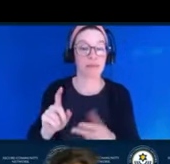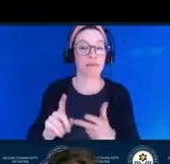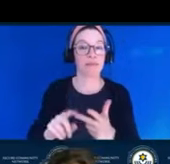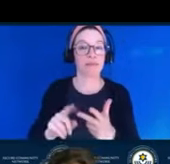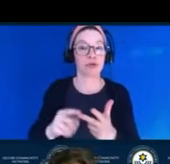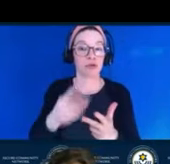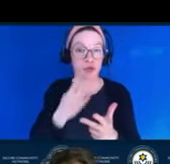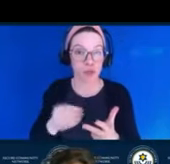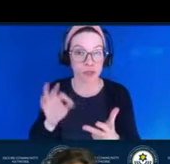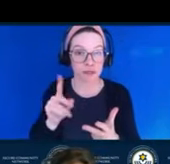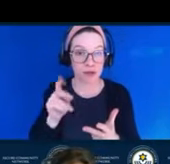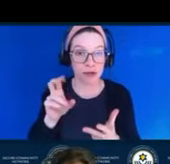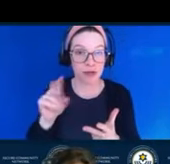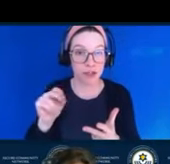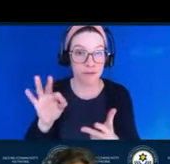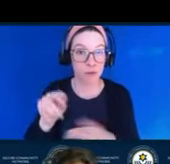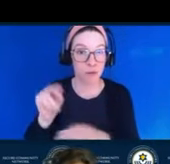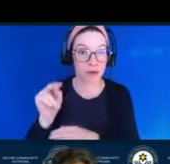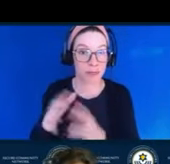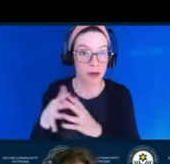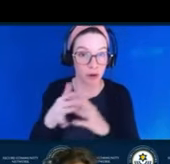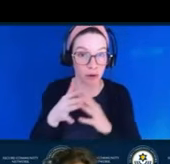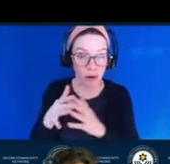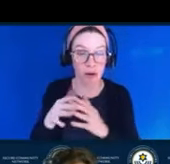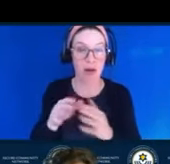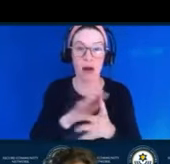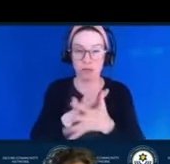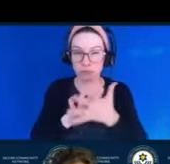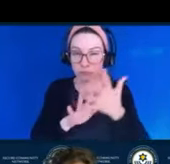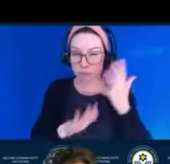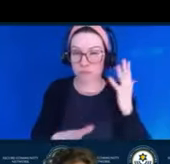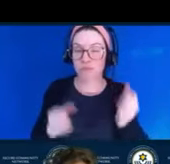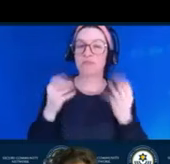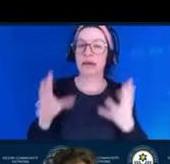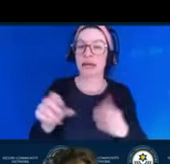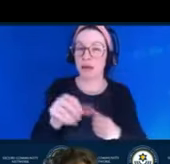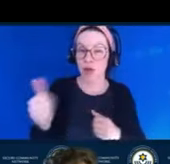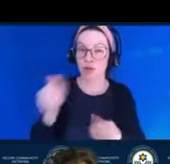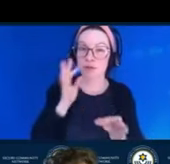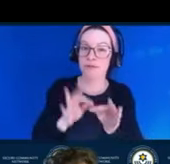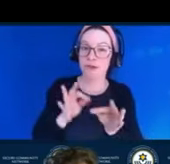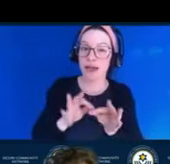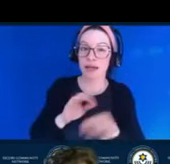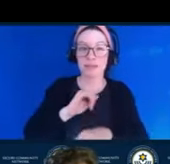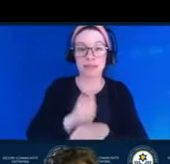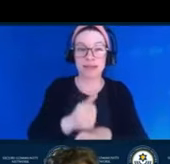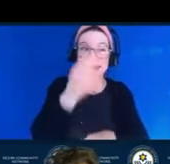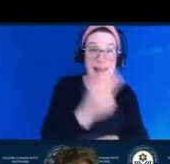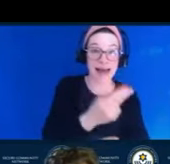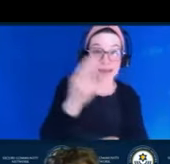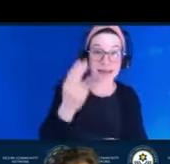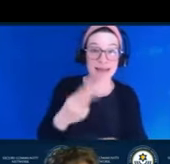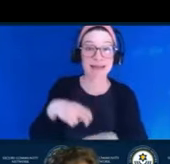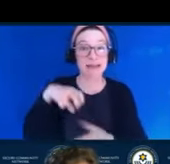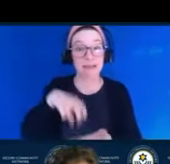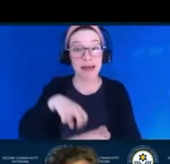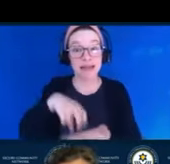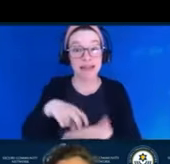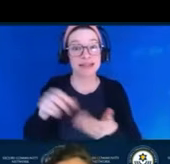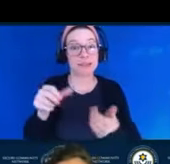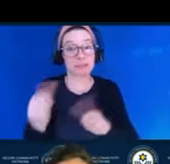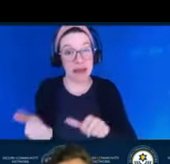the Jewish Federations of North America, for example, and many other faith-based groups from the Catholics to the Methodists to the Baptists, of